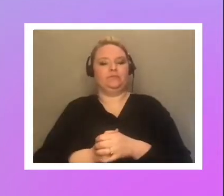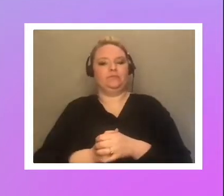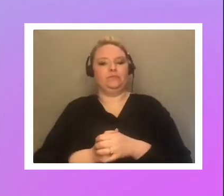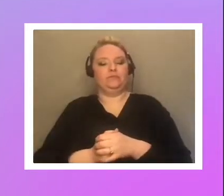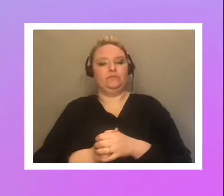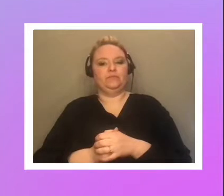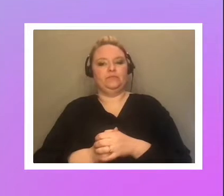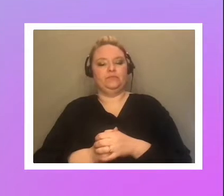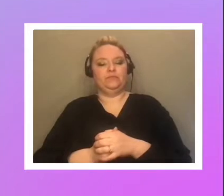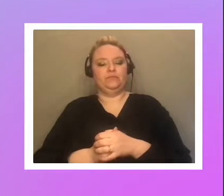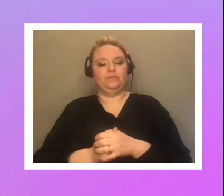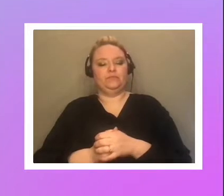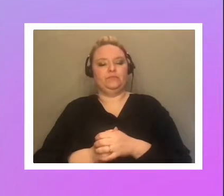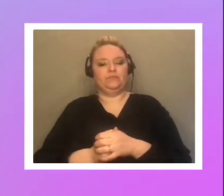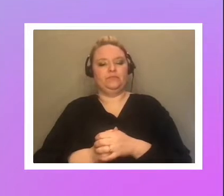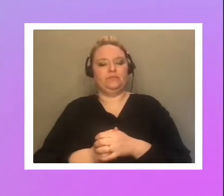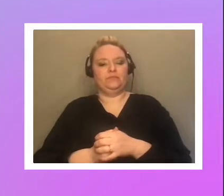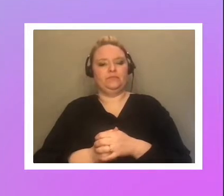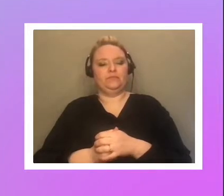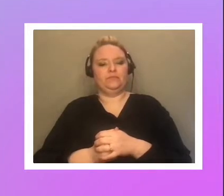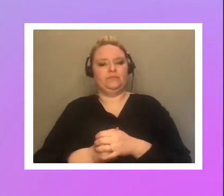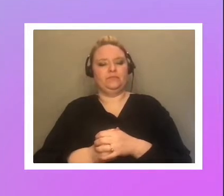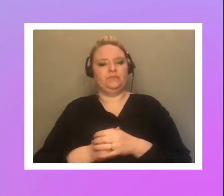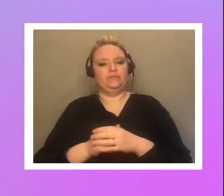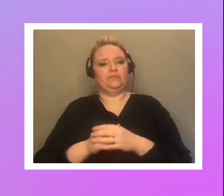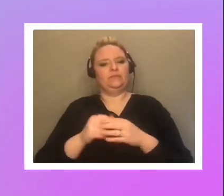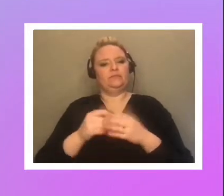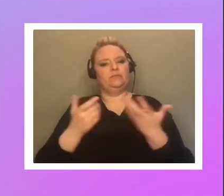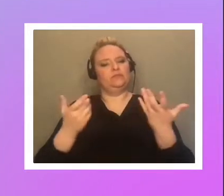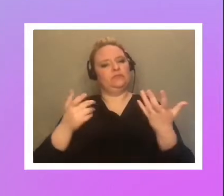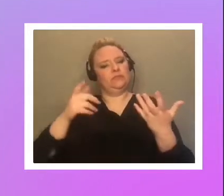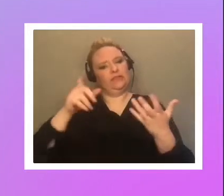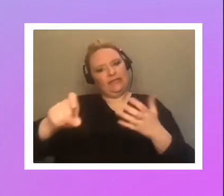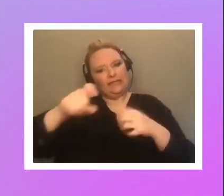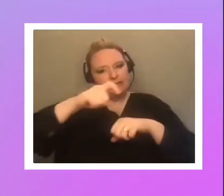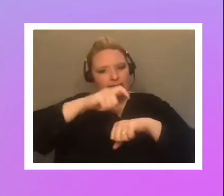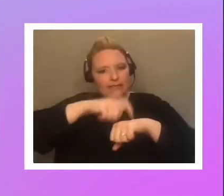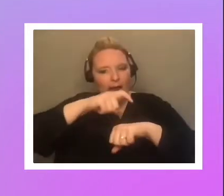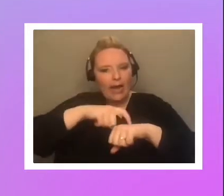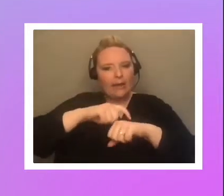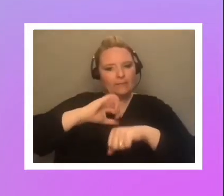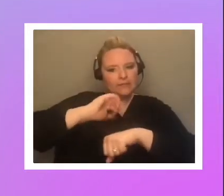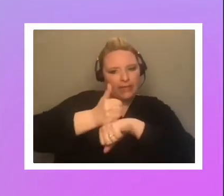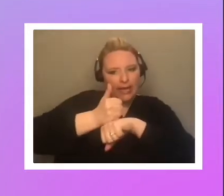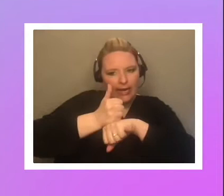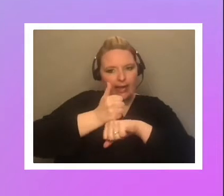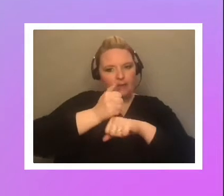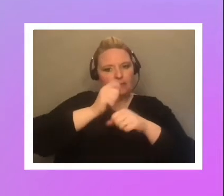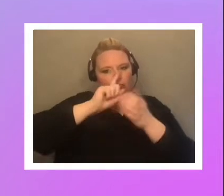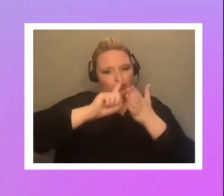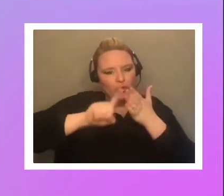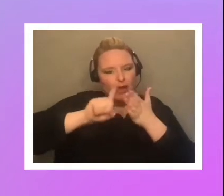And make sure that you have adequate time to actually check work.